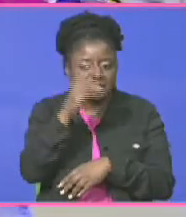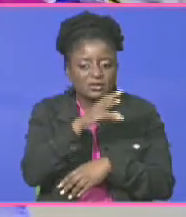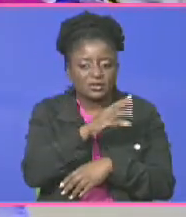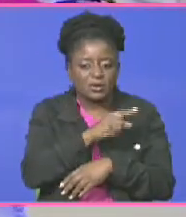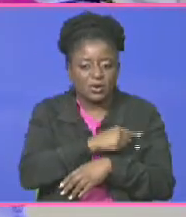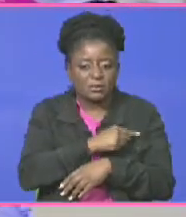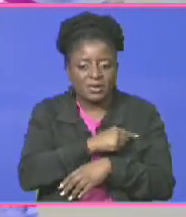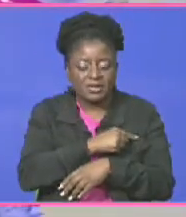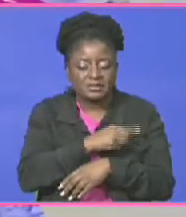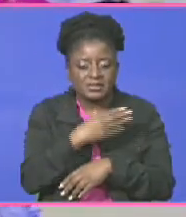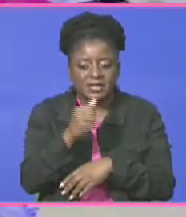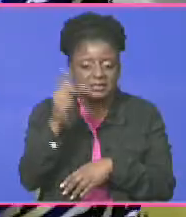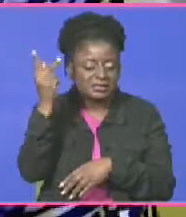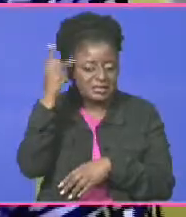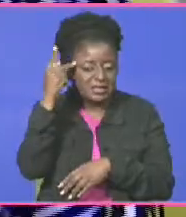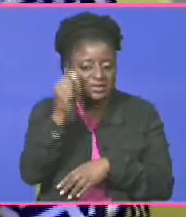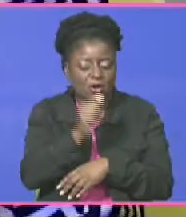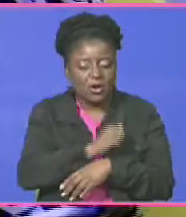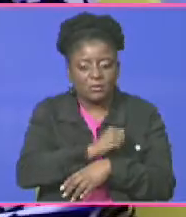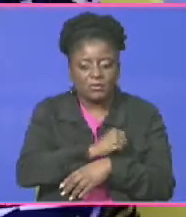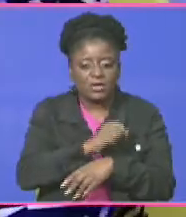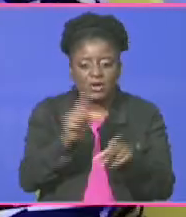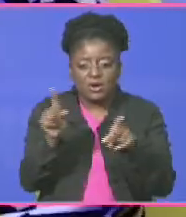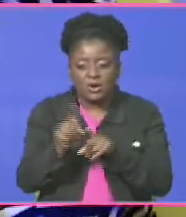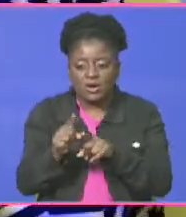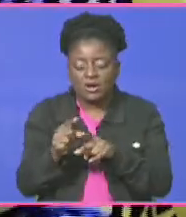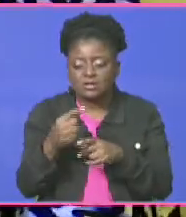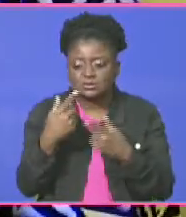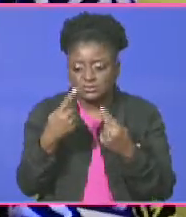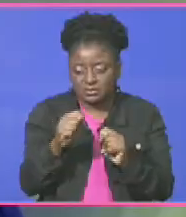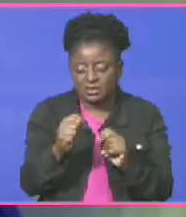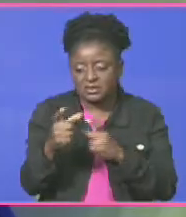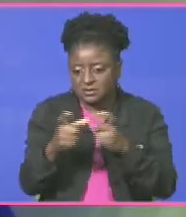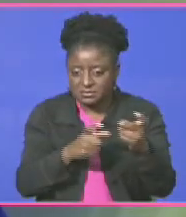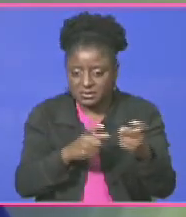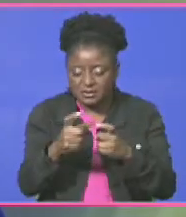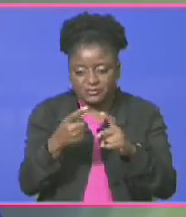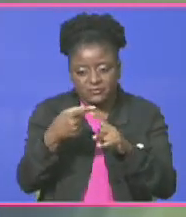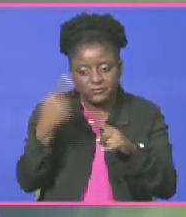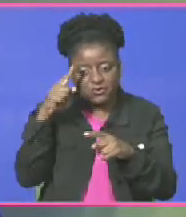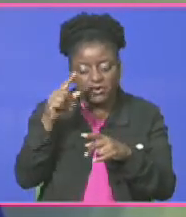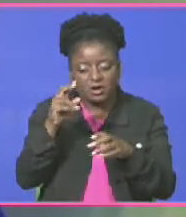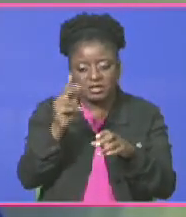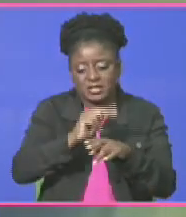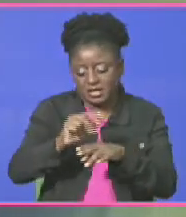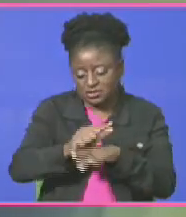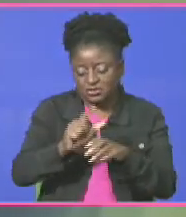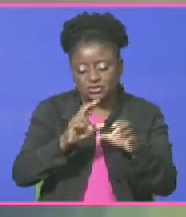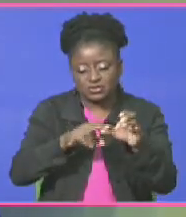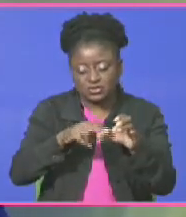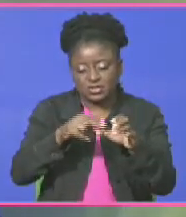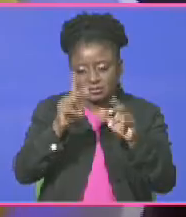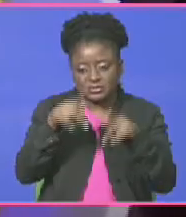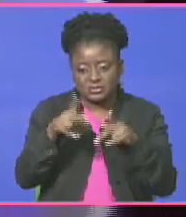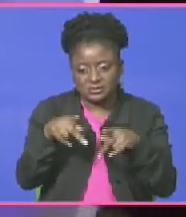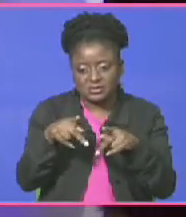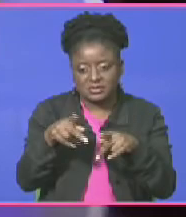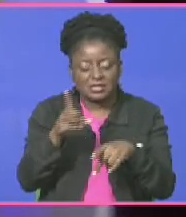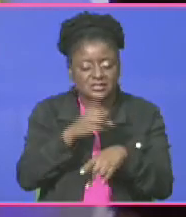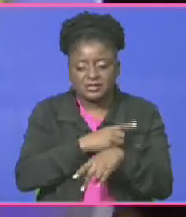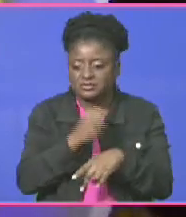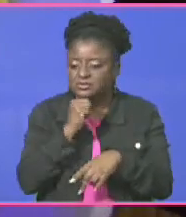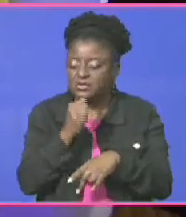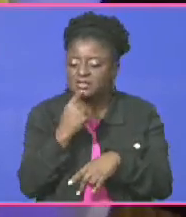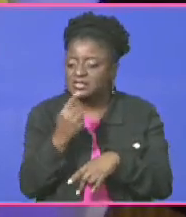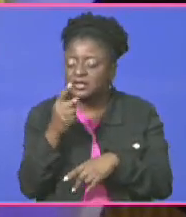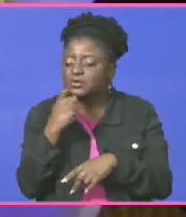PLP stalwart member Keith Albury, all said to be vying for that position. Davis would not say who he supports, while current chairman